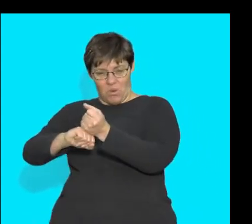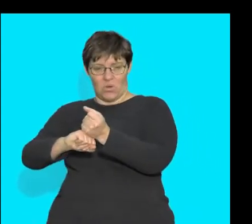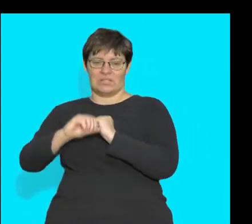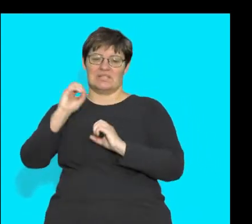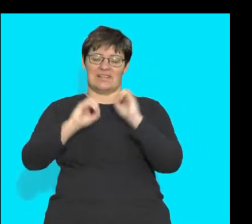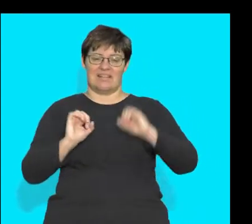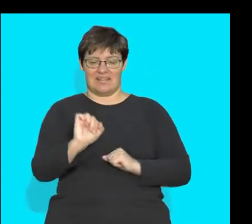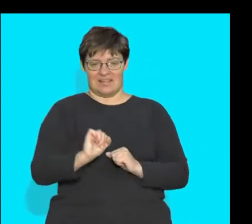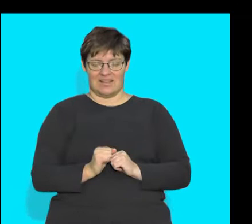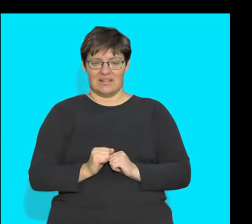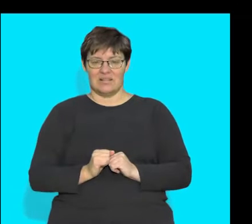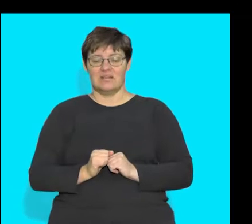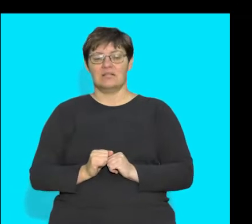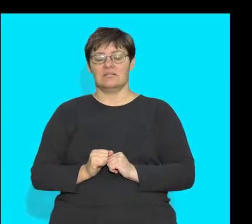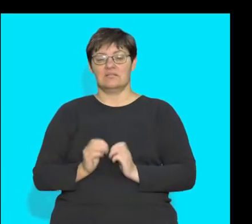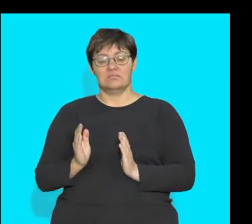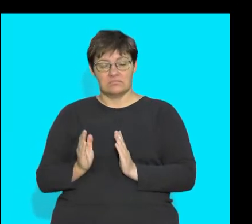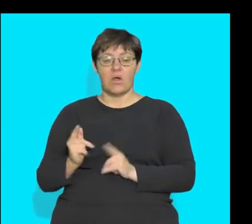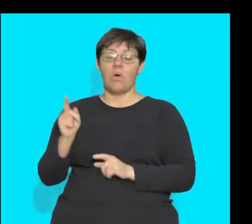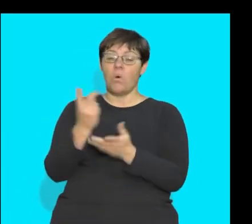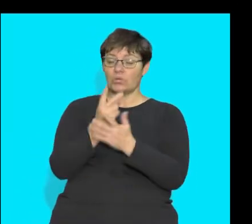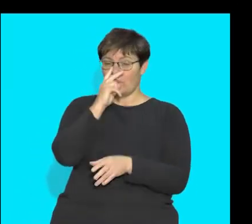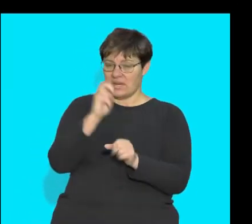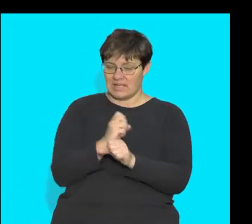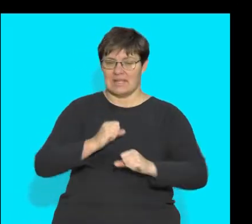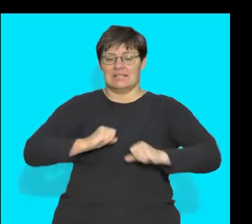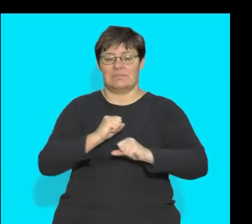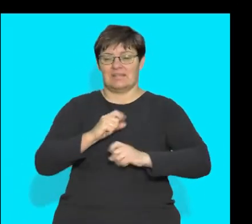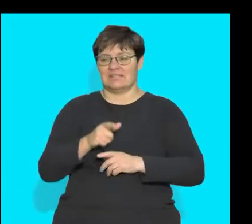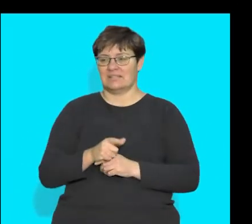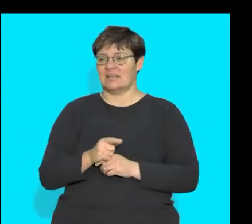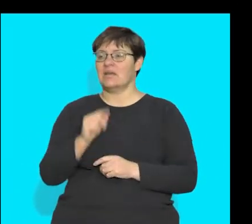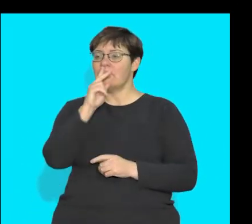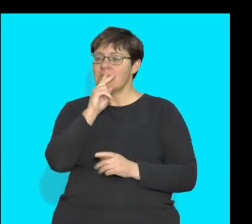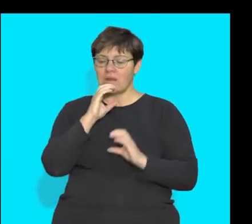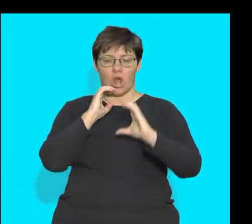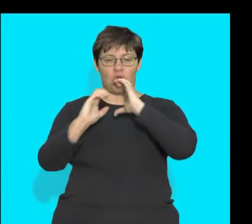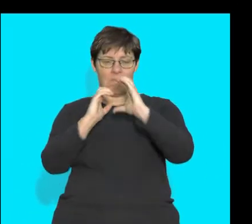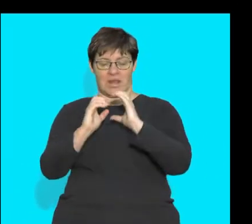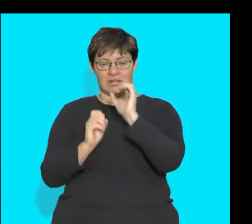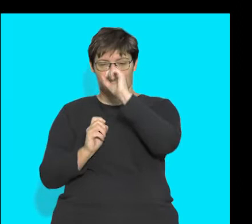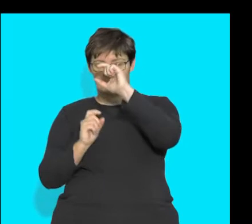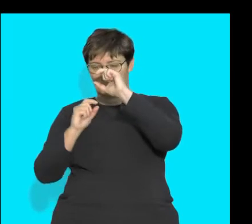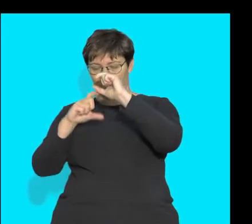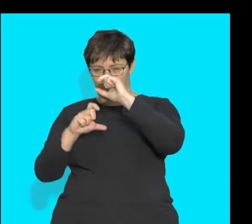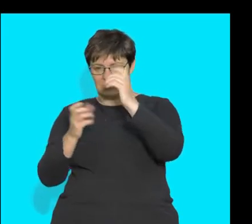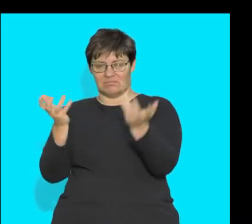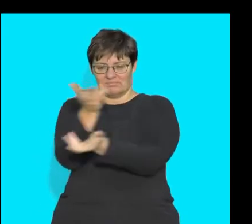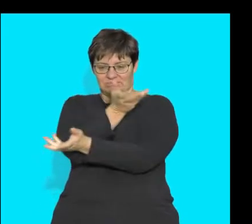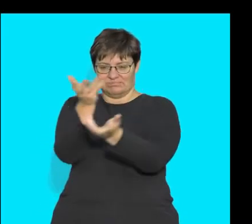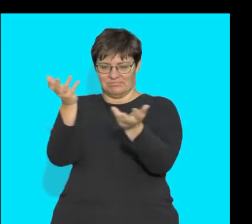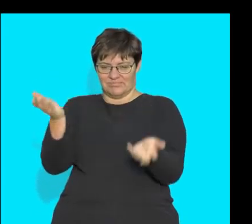cell. Plants, the cell wall also needs to have spaces in which they can communicate, and they do